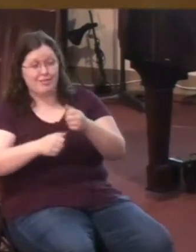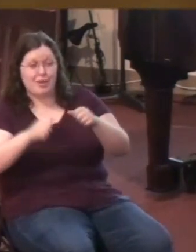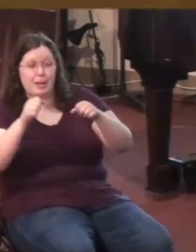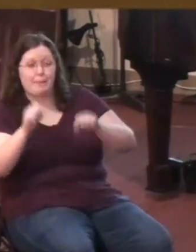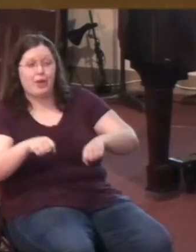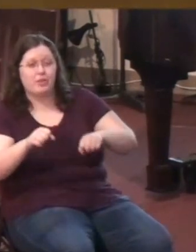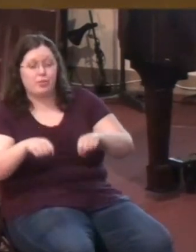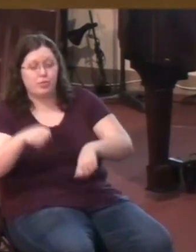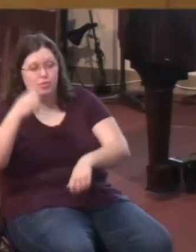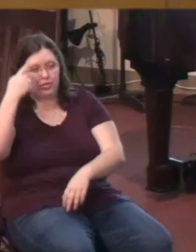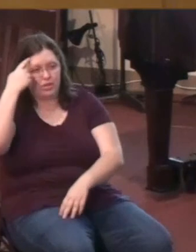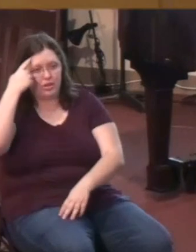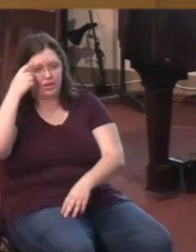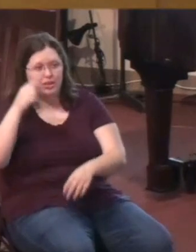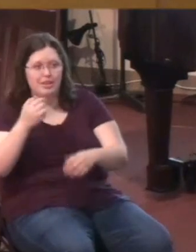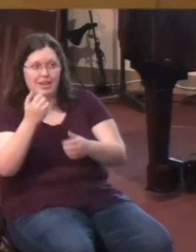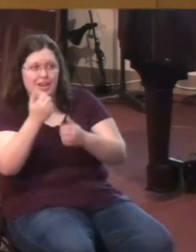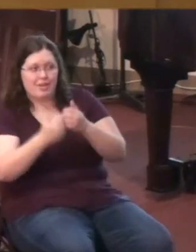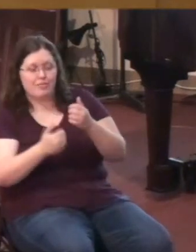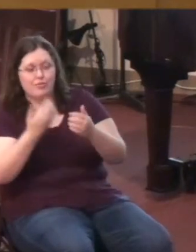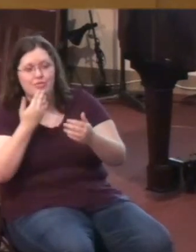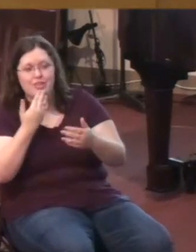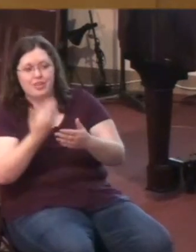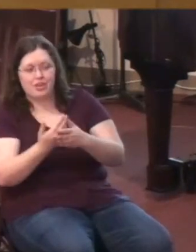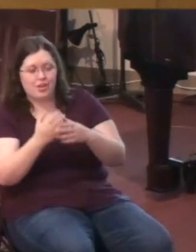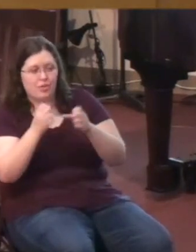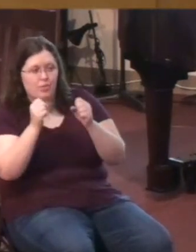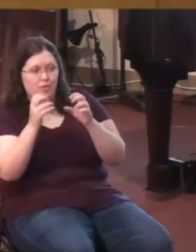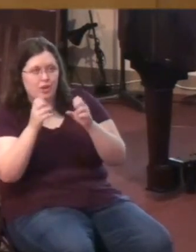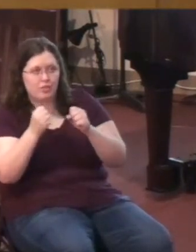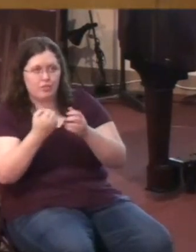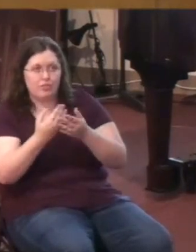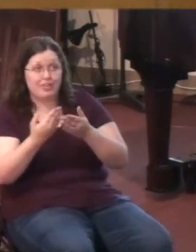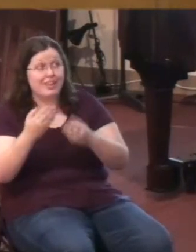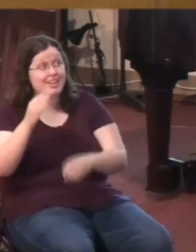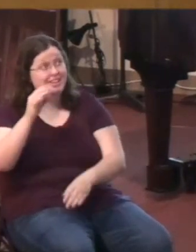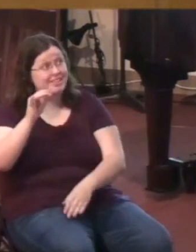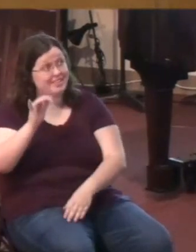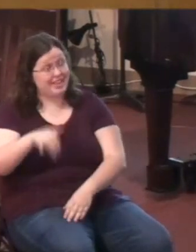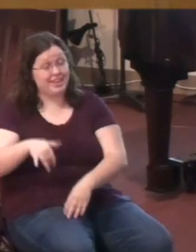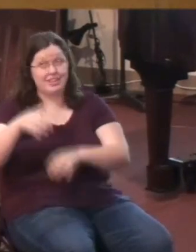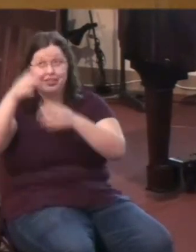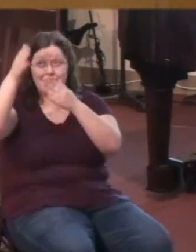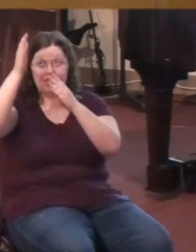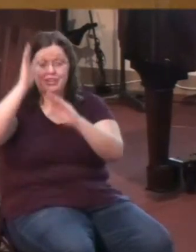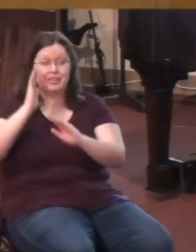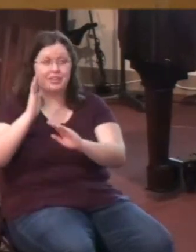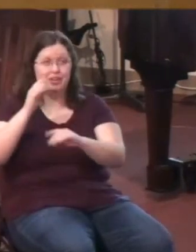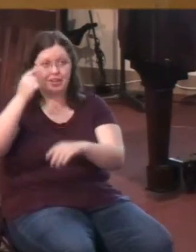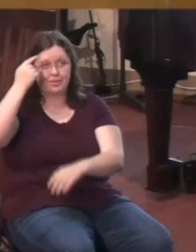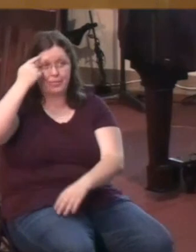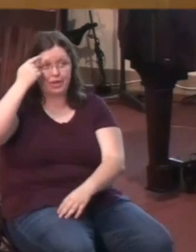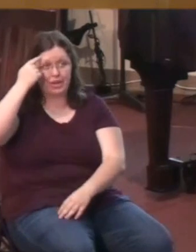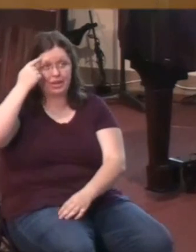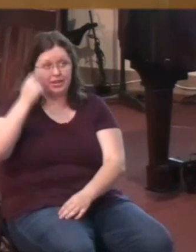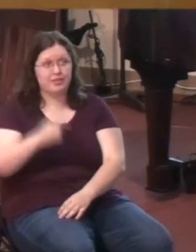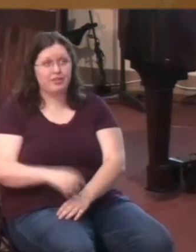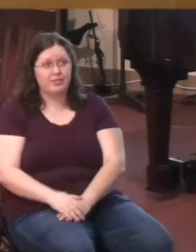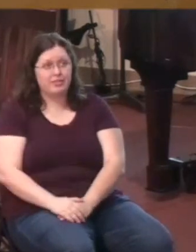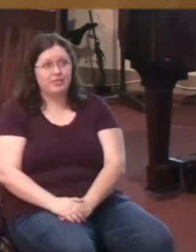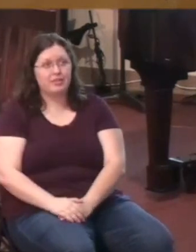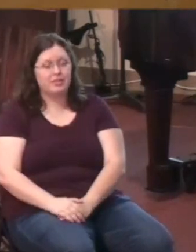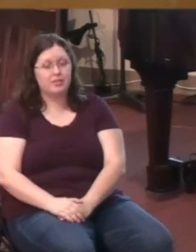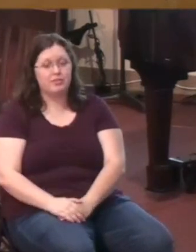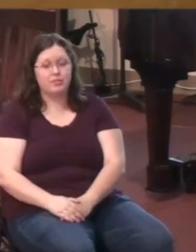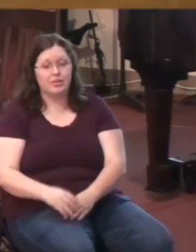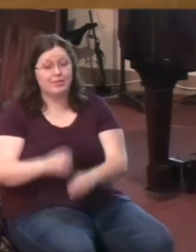could be thinking, every good thing, every wonderful thing. That's the divine mind or the super conscious mind. And what stands